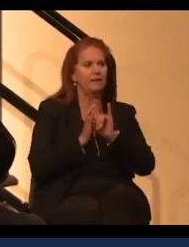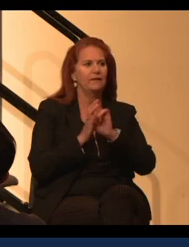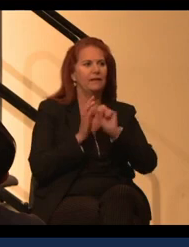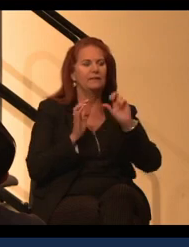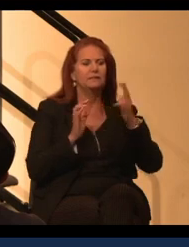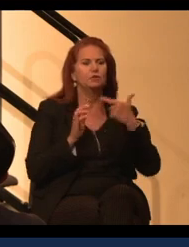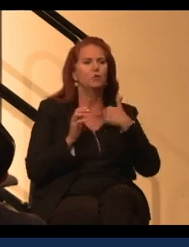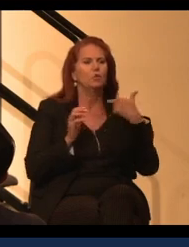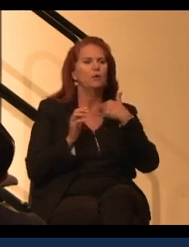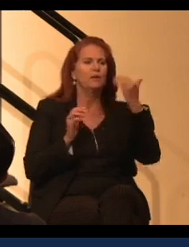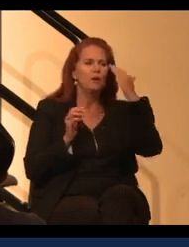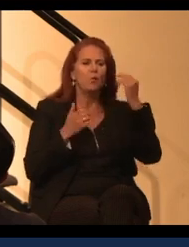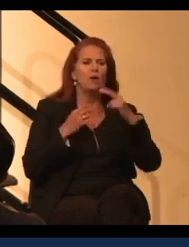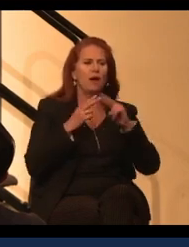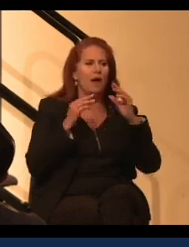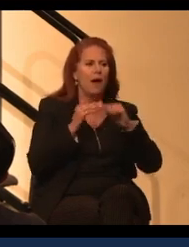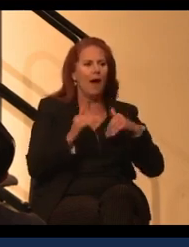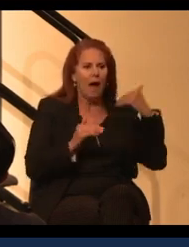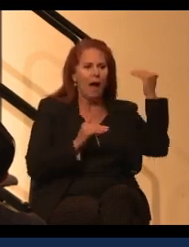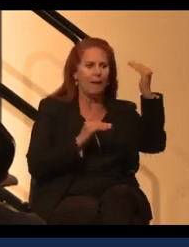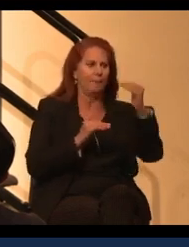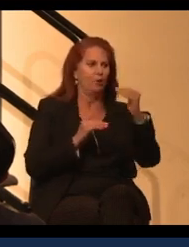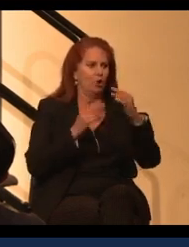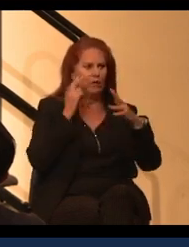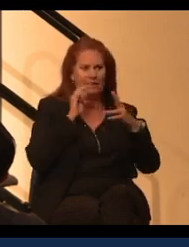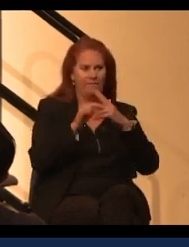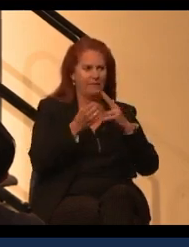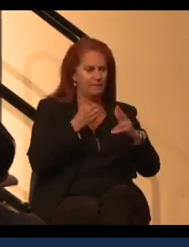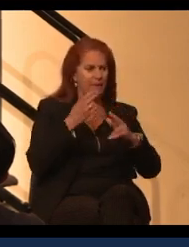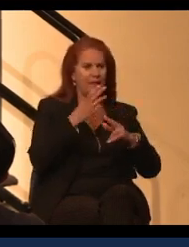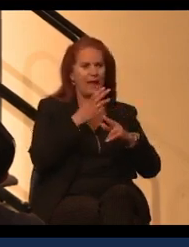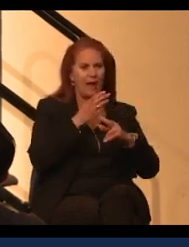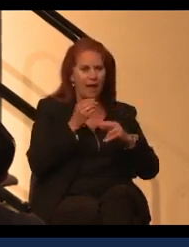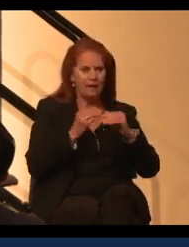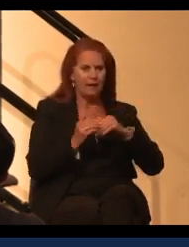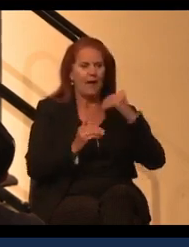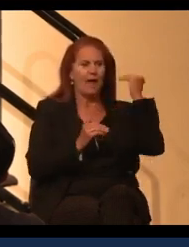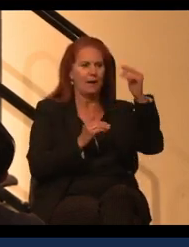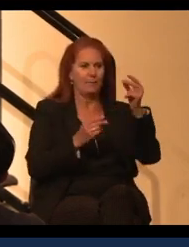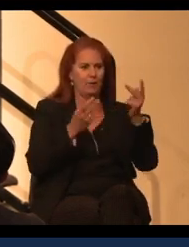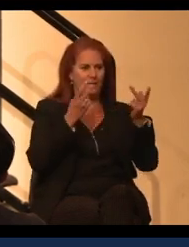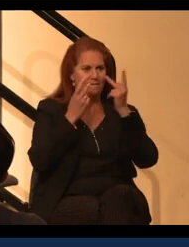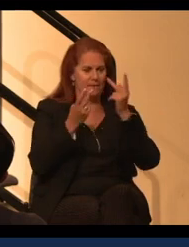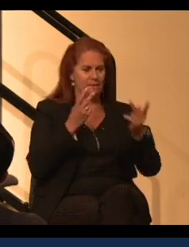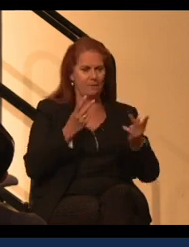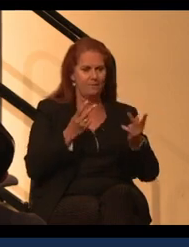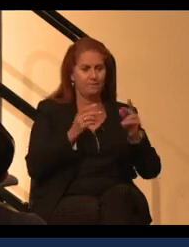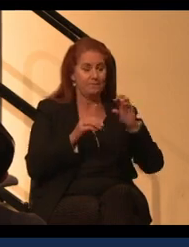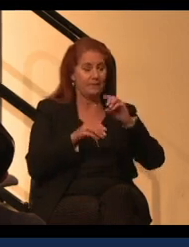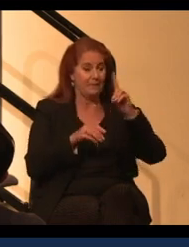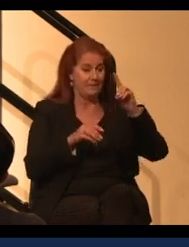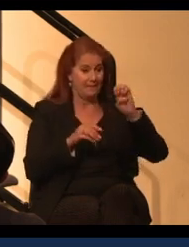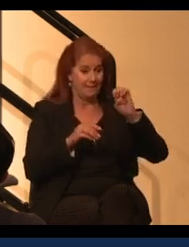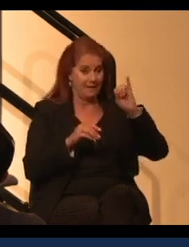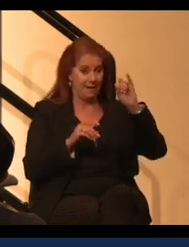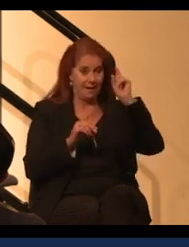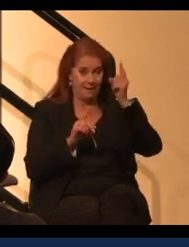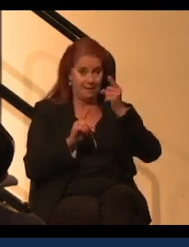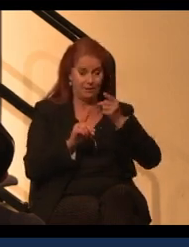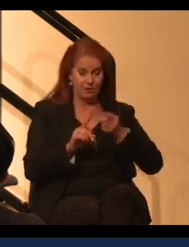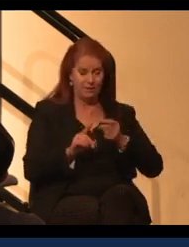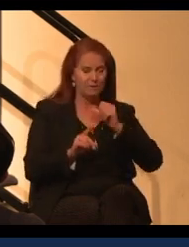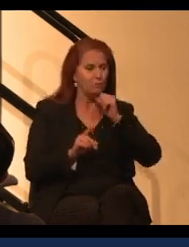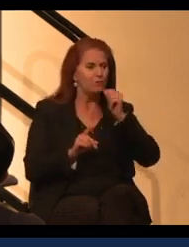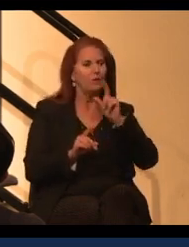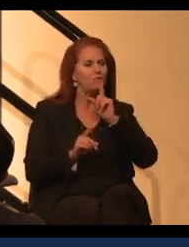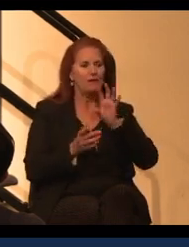know that we are hyper-invisible and hyper-visible, meaning that when it comes to DEI initiatives, we